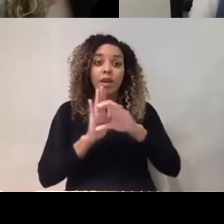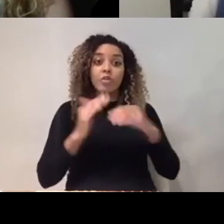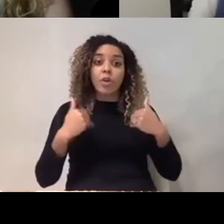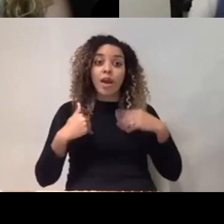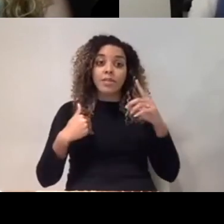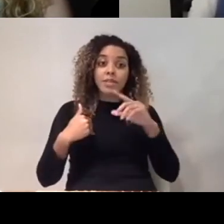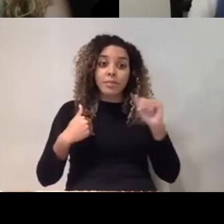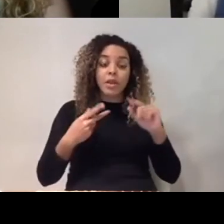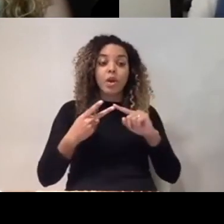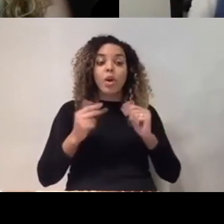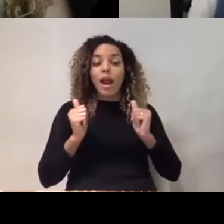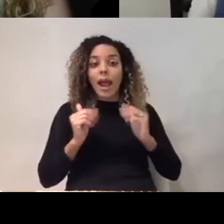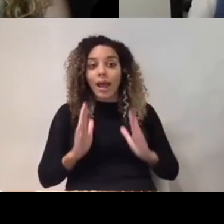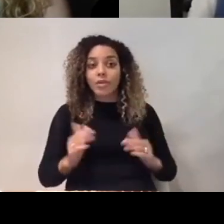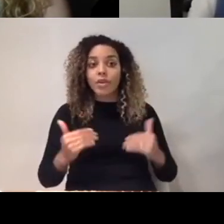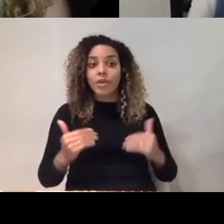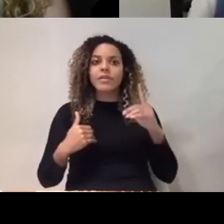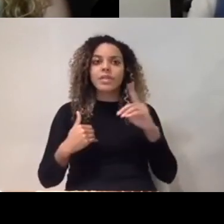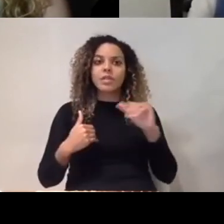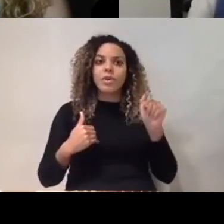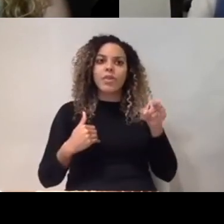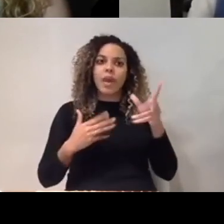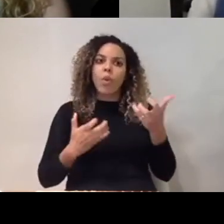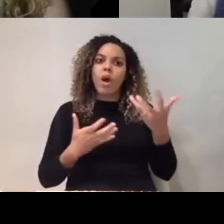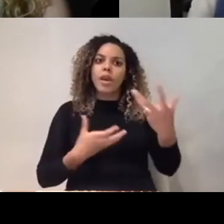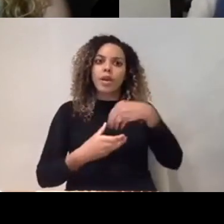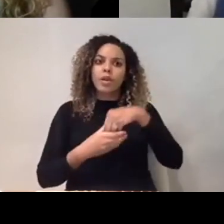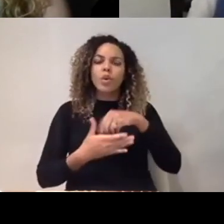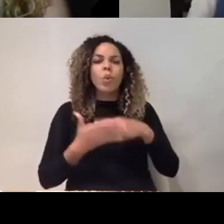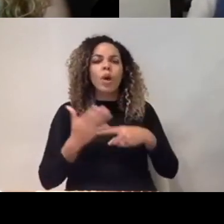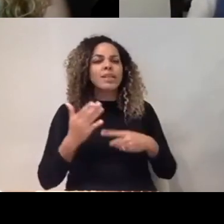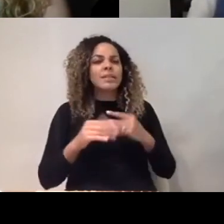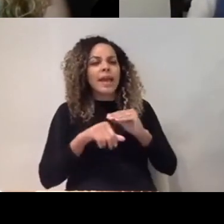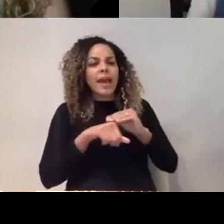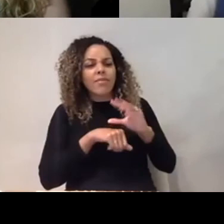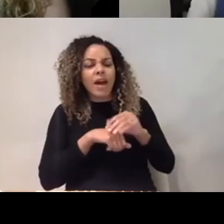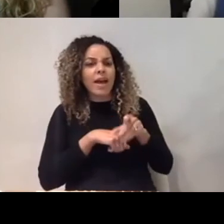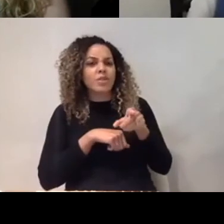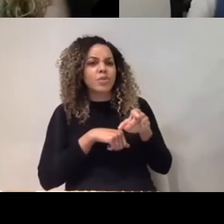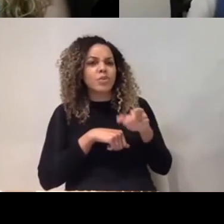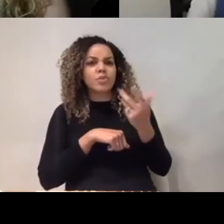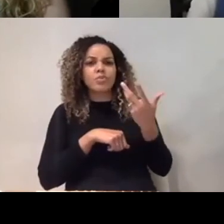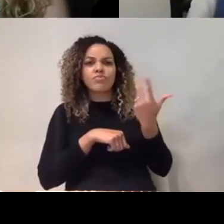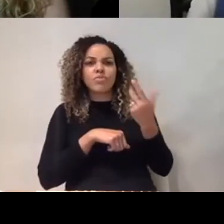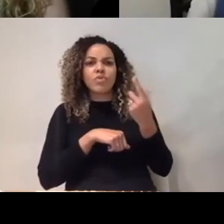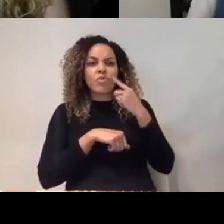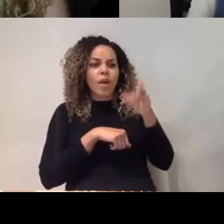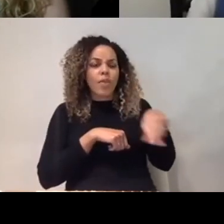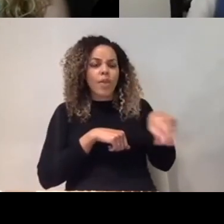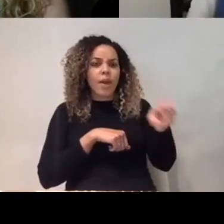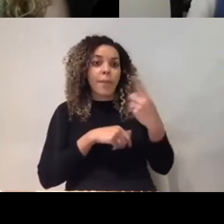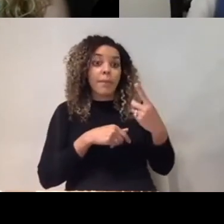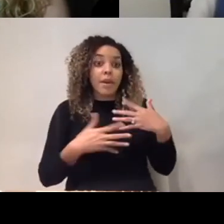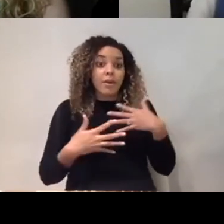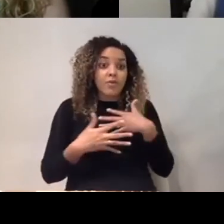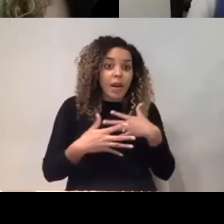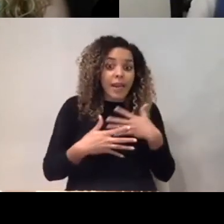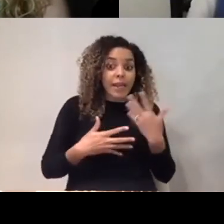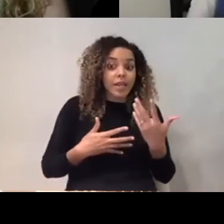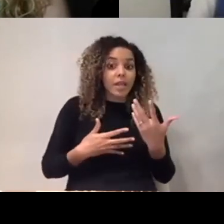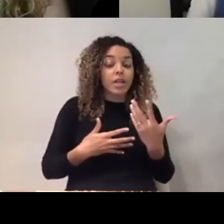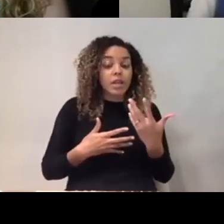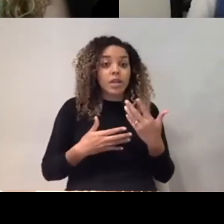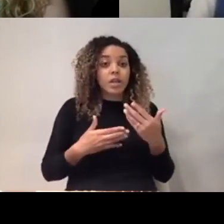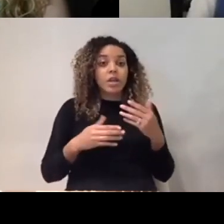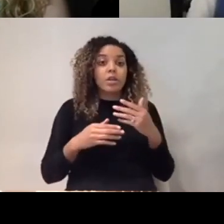disability? What is some advice you would have for them, because they may be afraid to kind of touch on that because of the stigmas that are surround